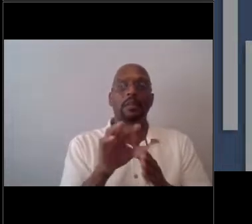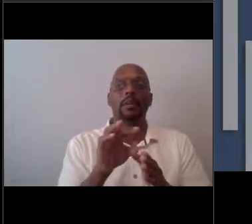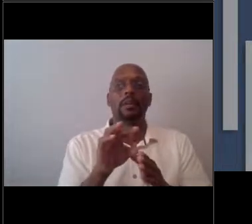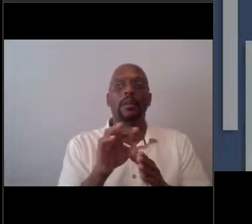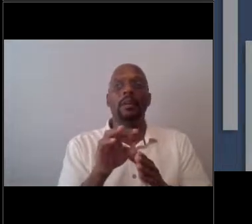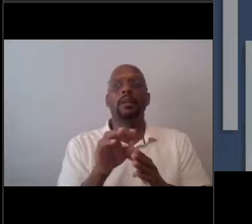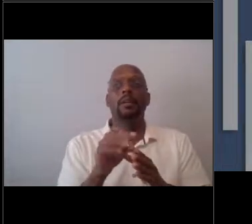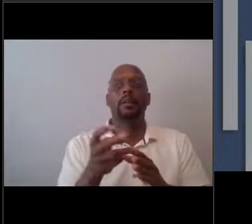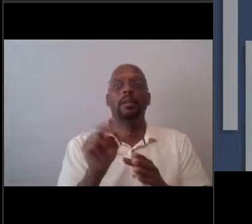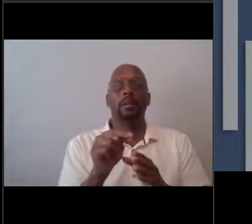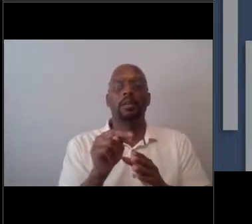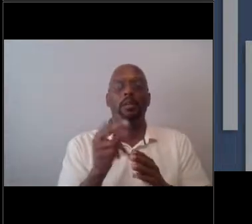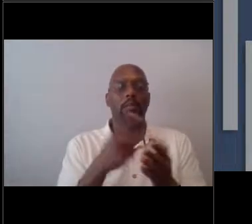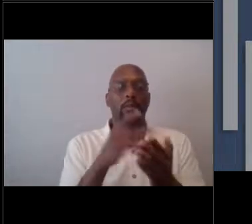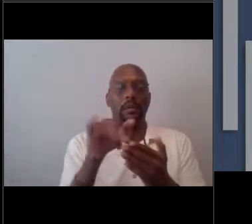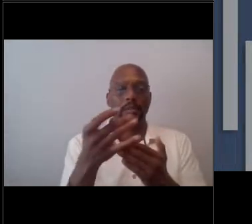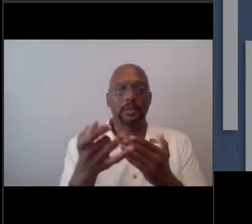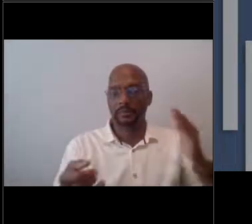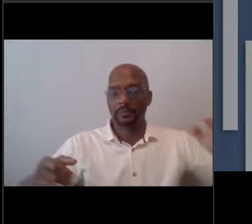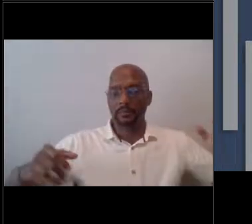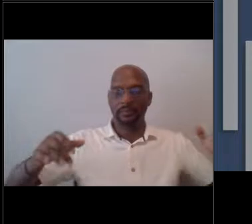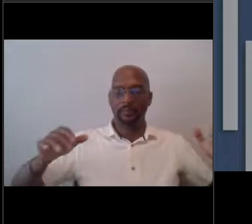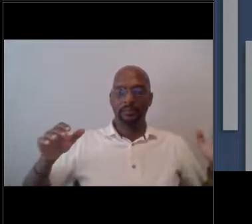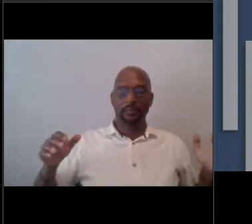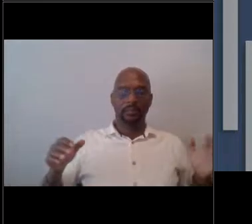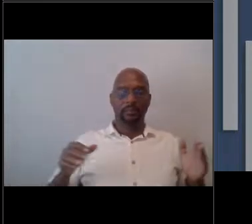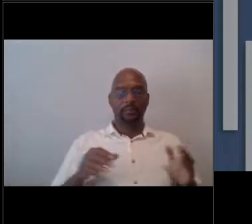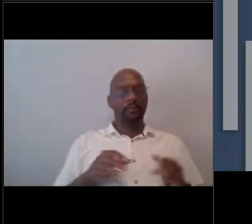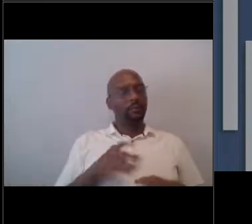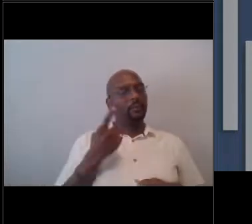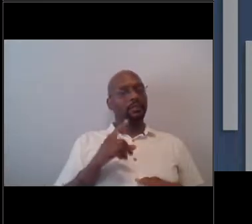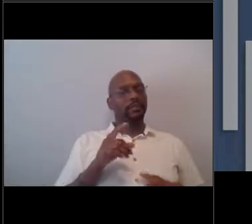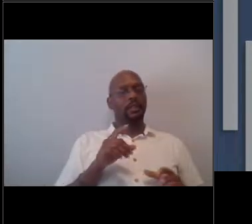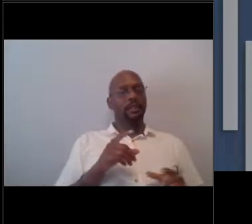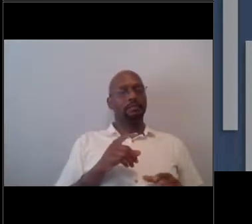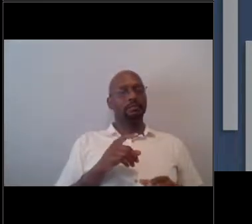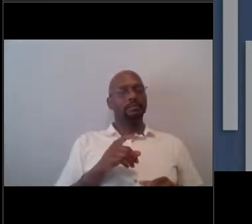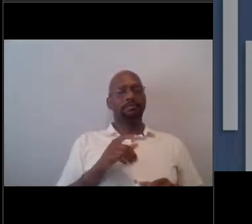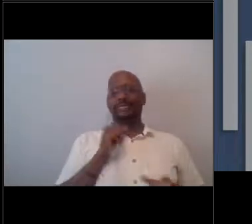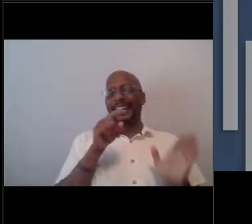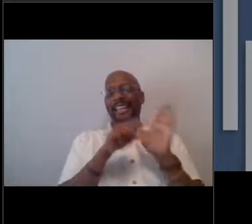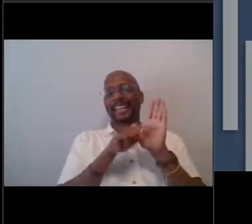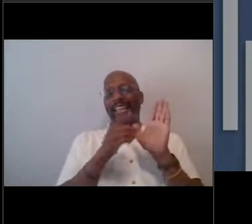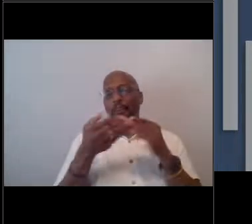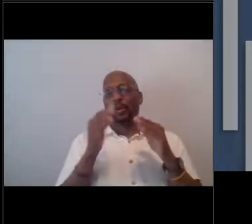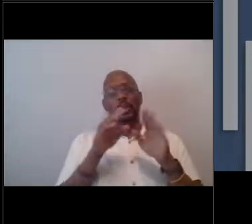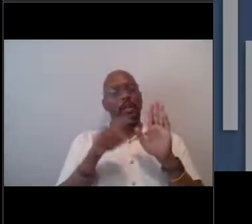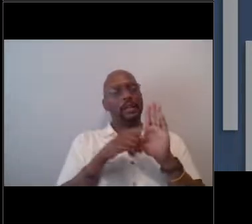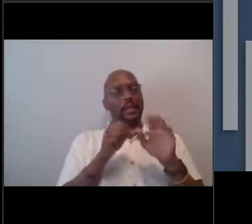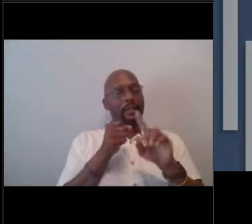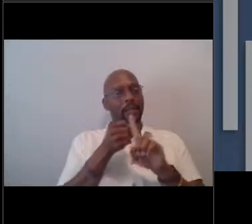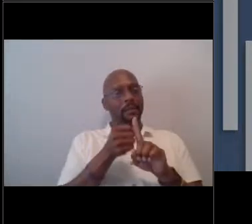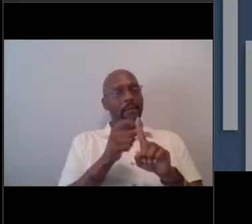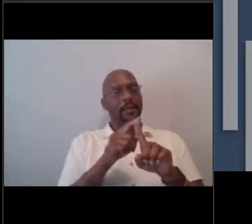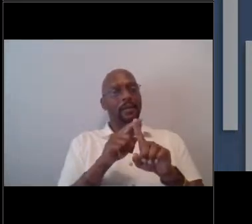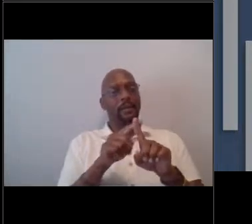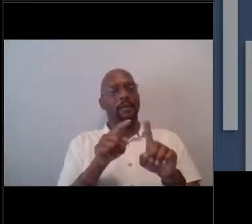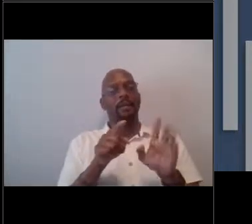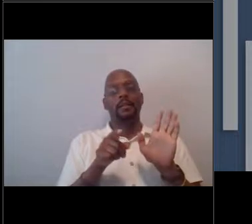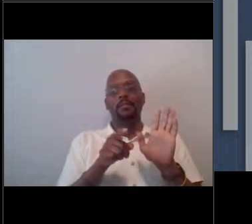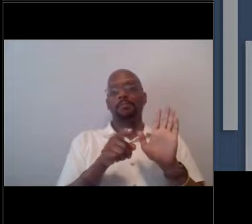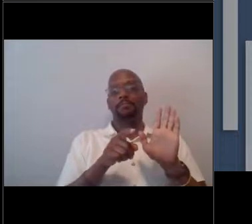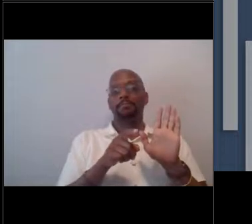to, one, avoid further exacerbating the negative impacts from the transportation system, and then two, that